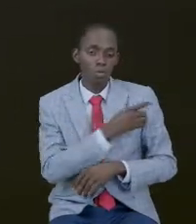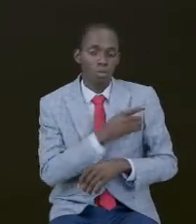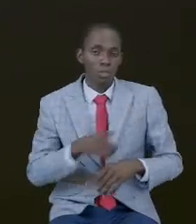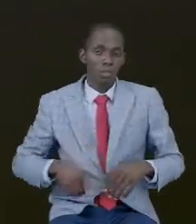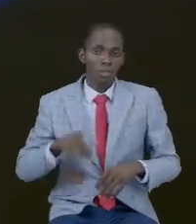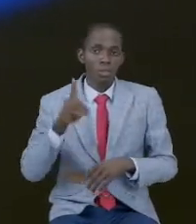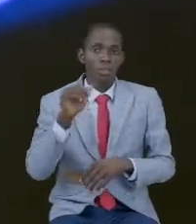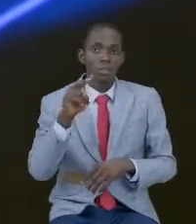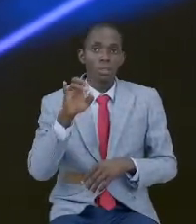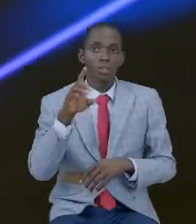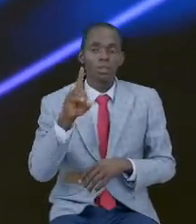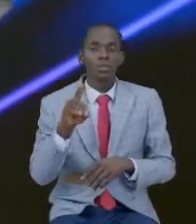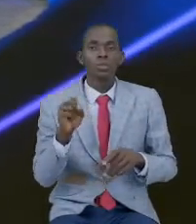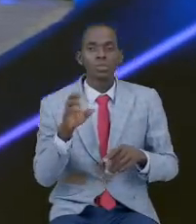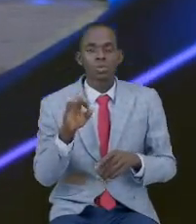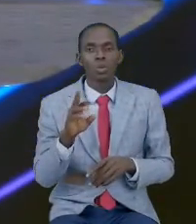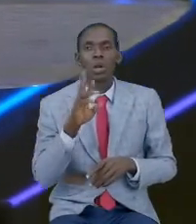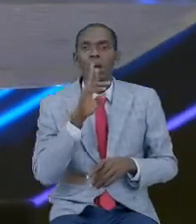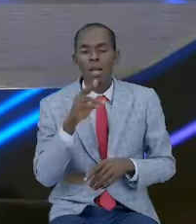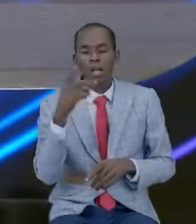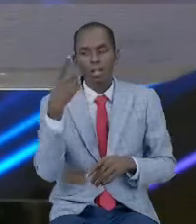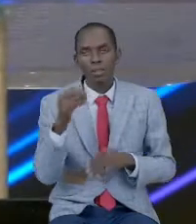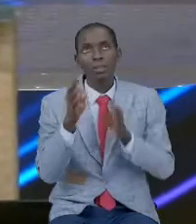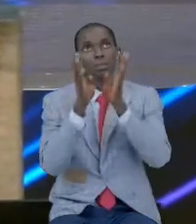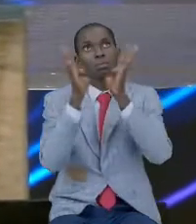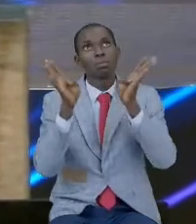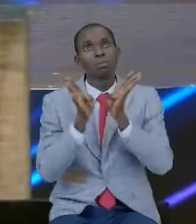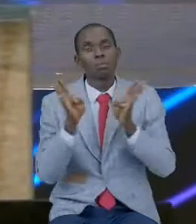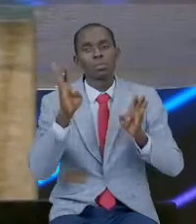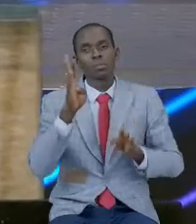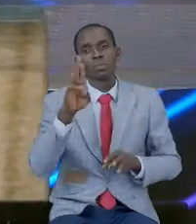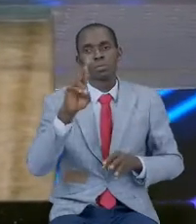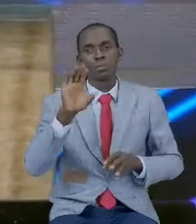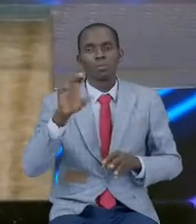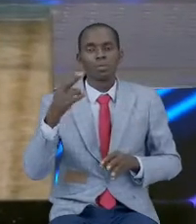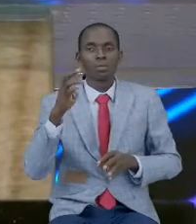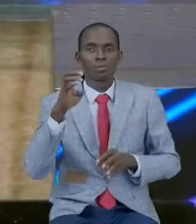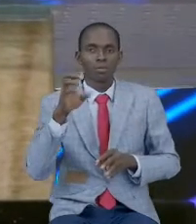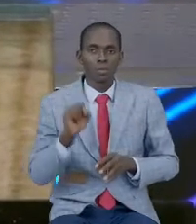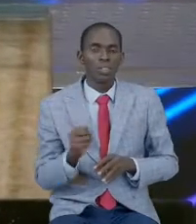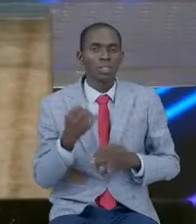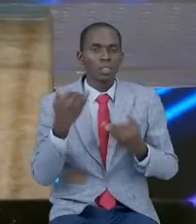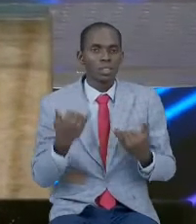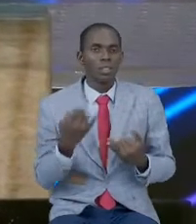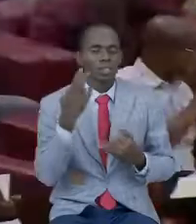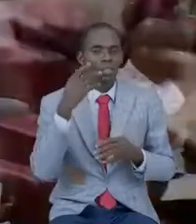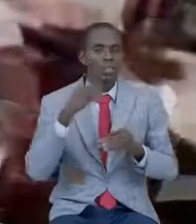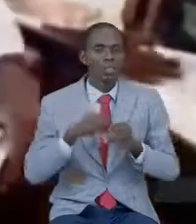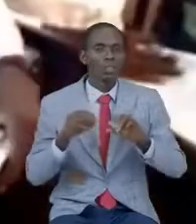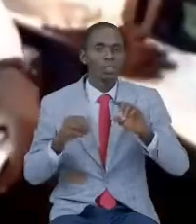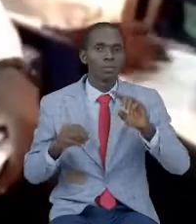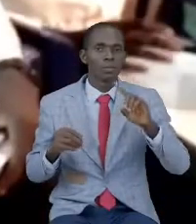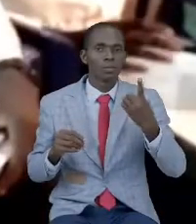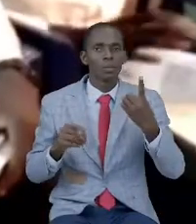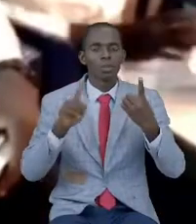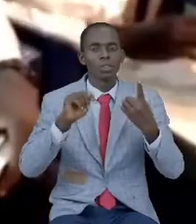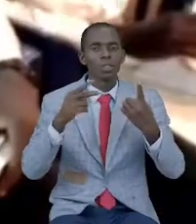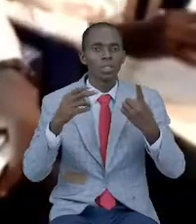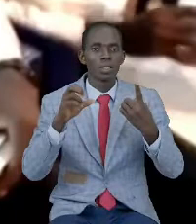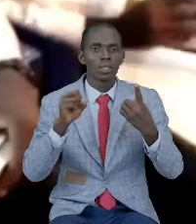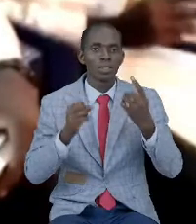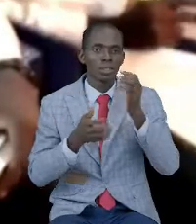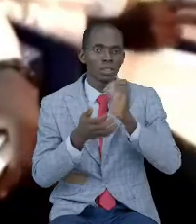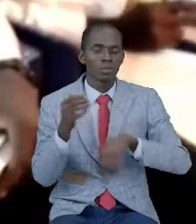at 1 Thessalonians chapter 2, verse 13. 1